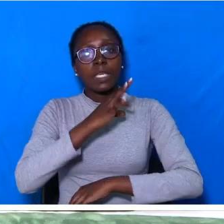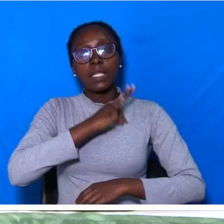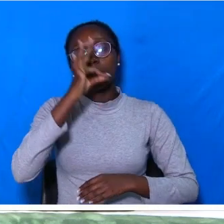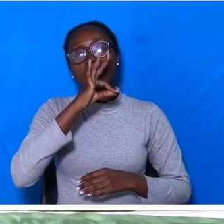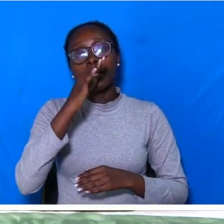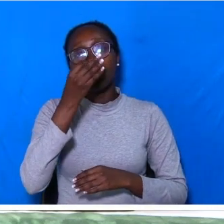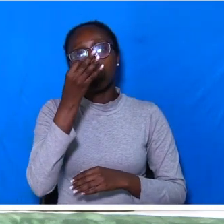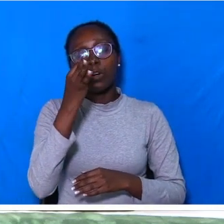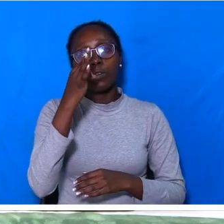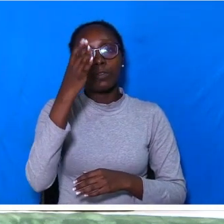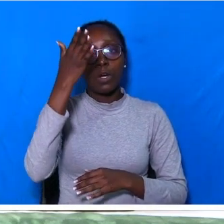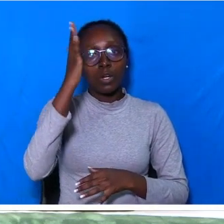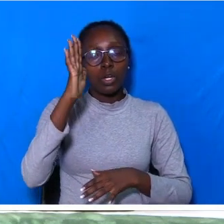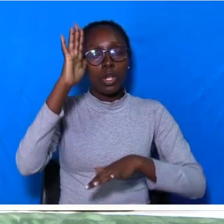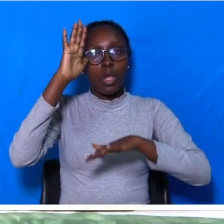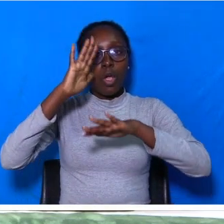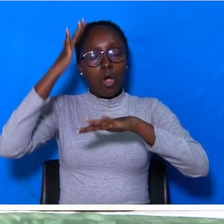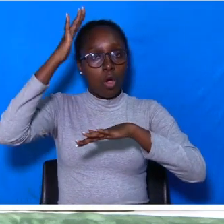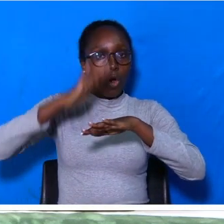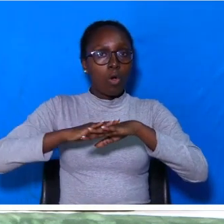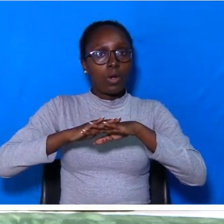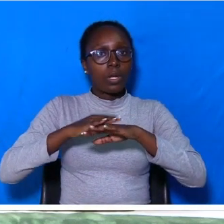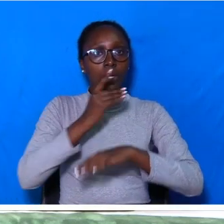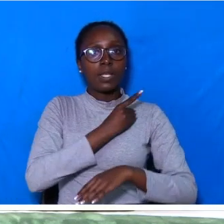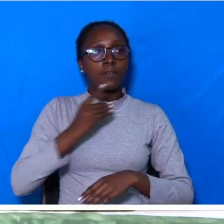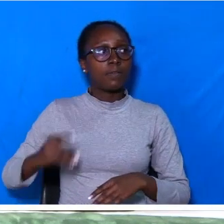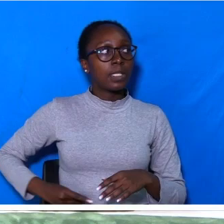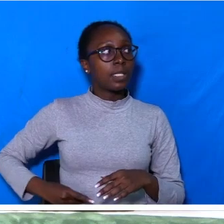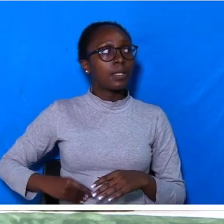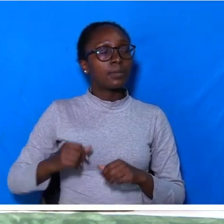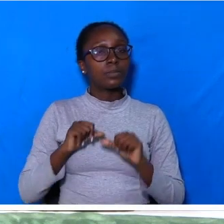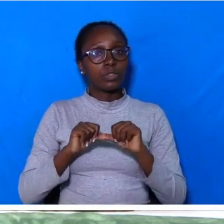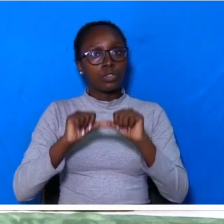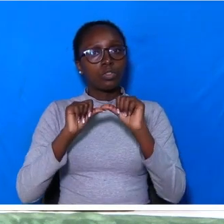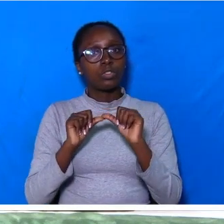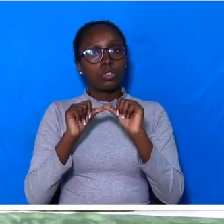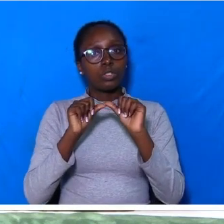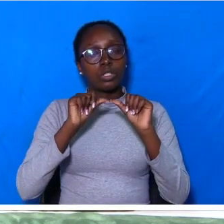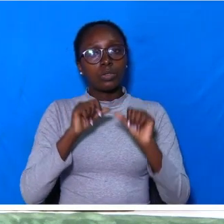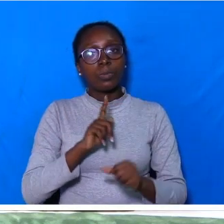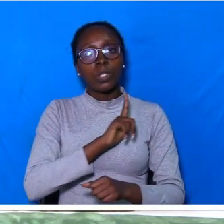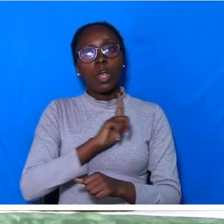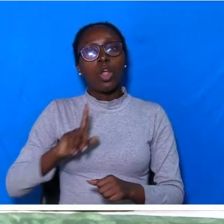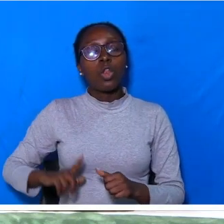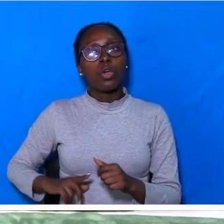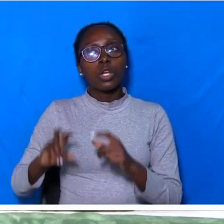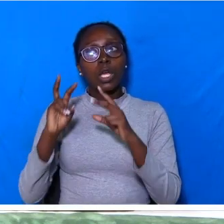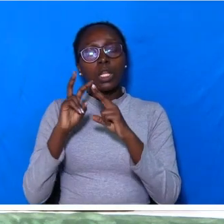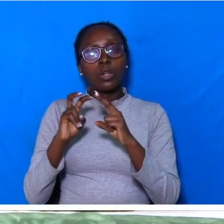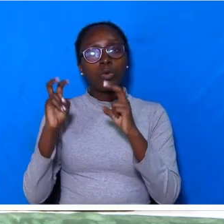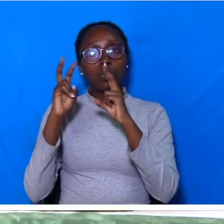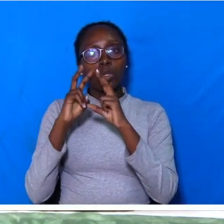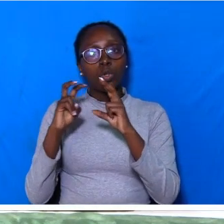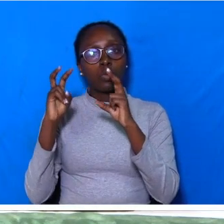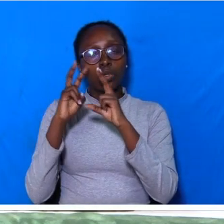Samuel went on to Ramah. The Lord searched and looked from Jesse's house, and he